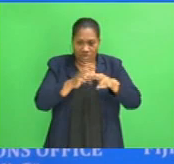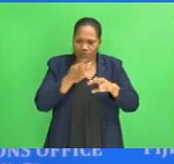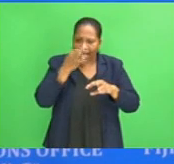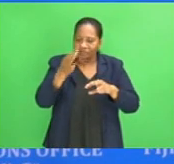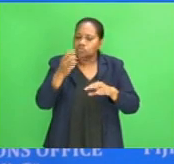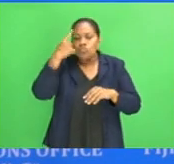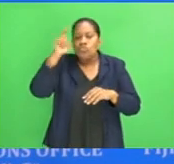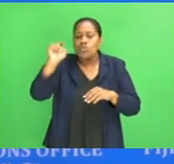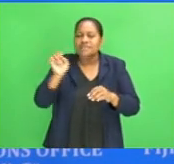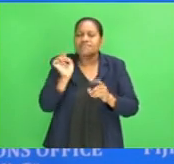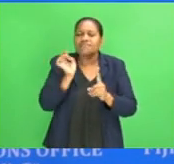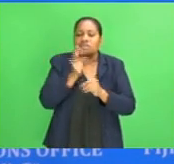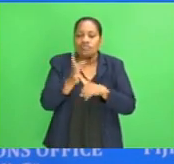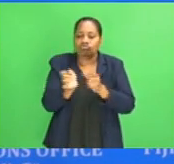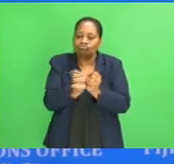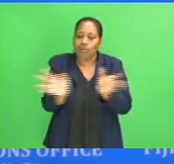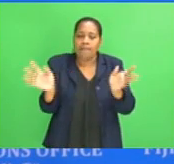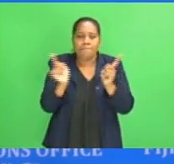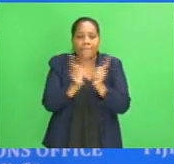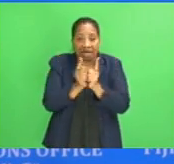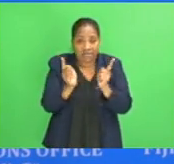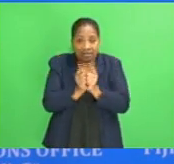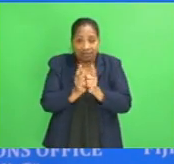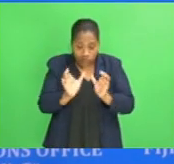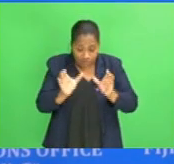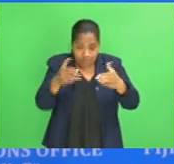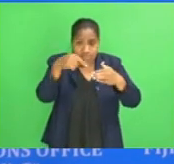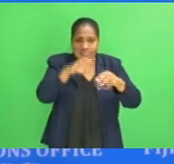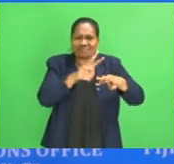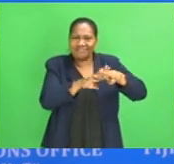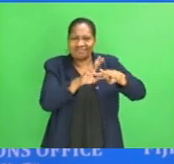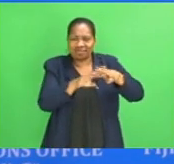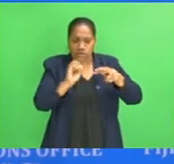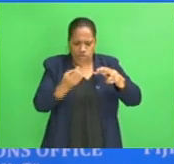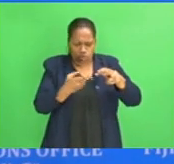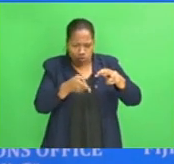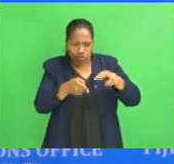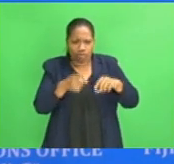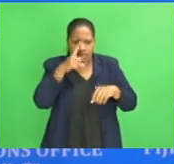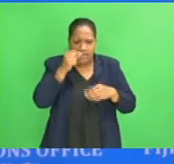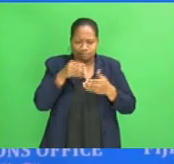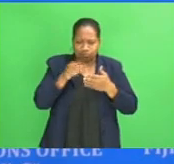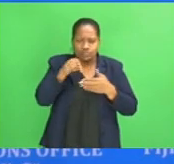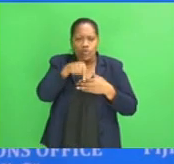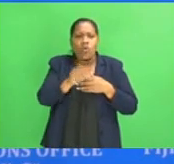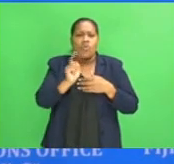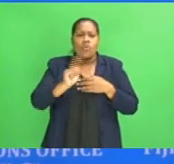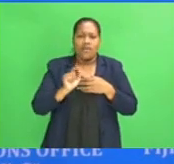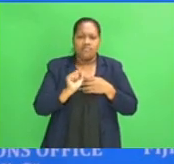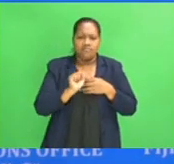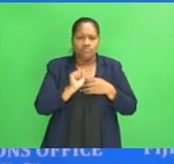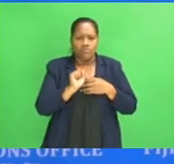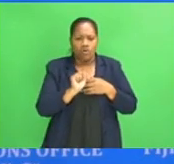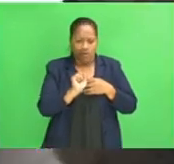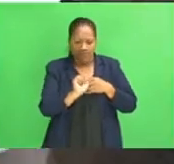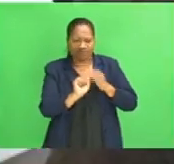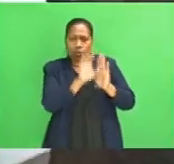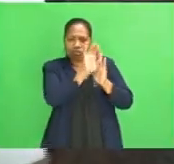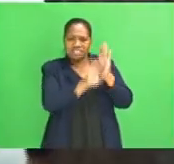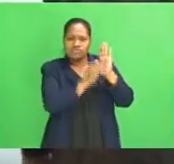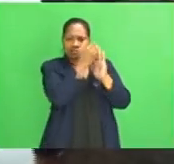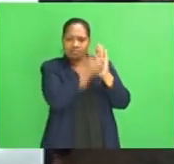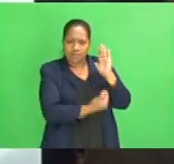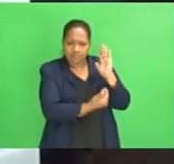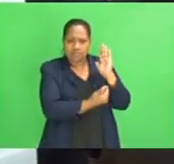meeting of the party so as to enable itself to rectify the deficiencies of its compliance with its constitution. The